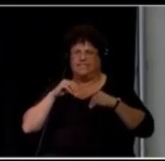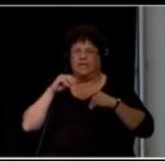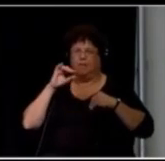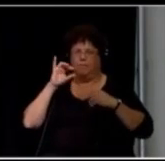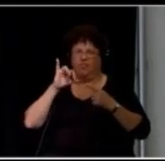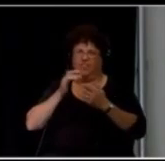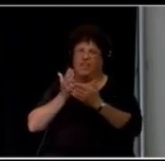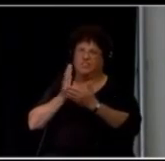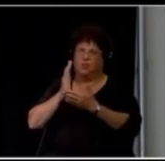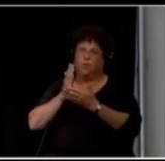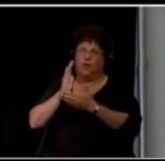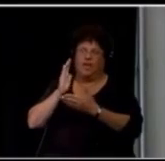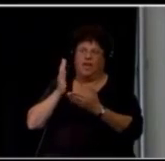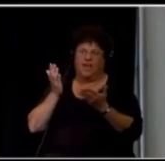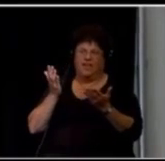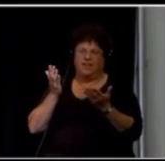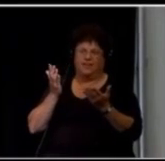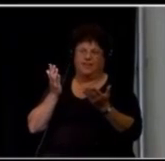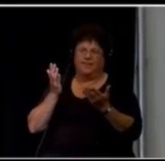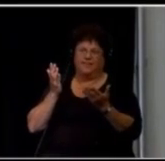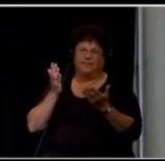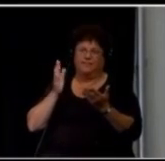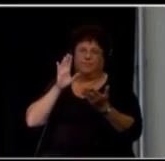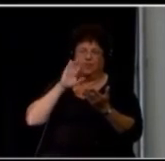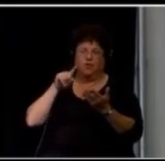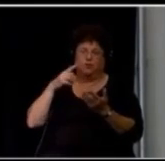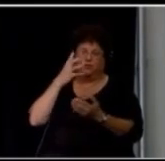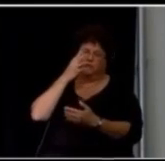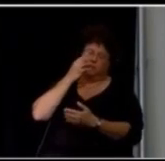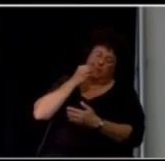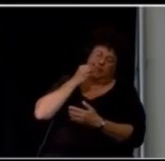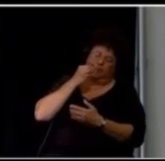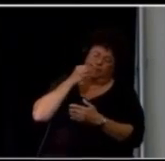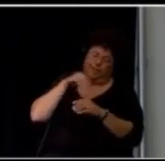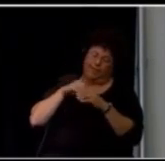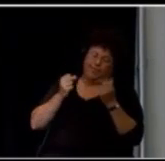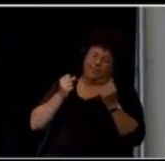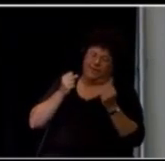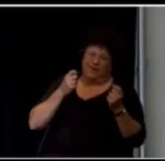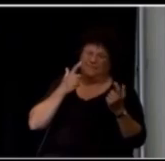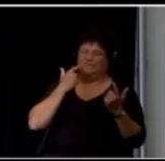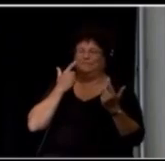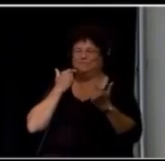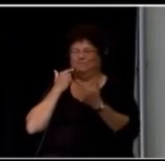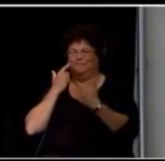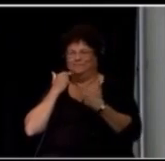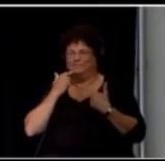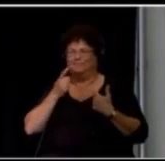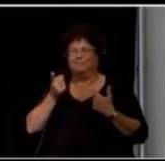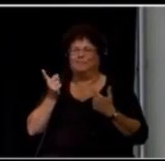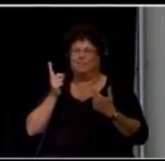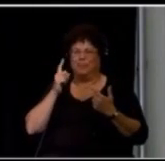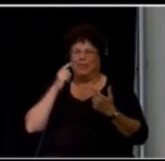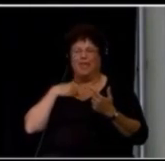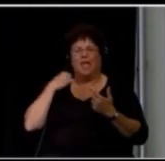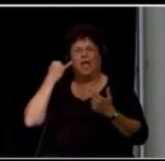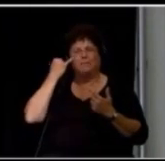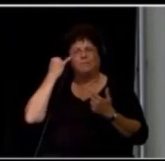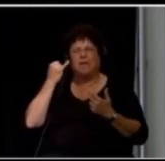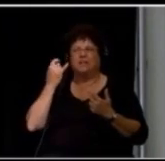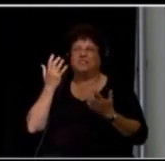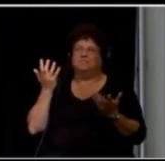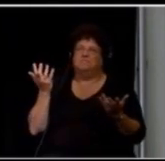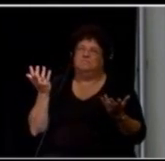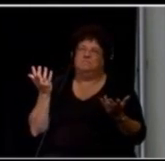that it's okay to, just go to sleep in the car. So I would imagine it's something